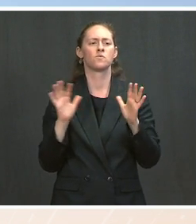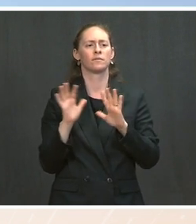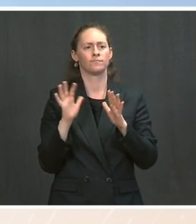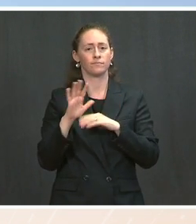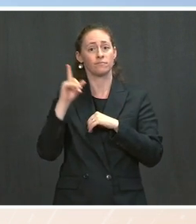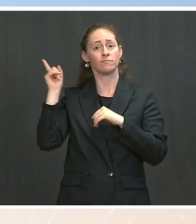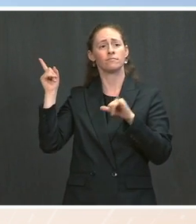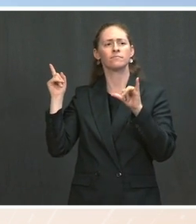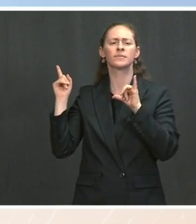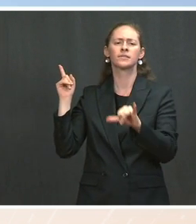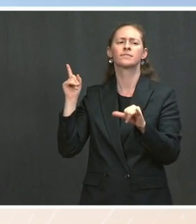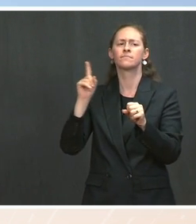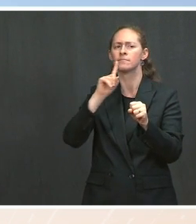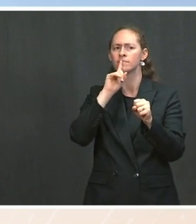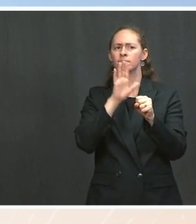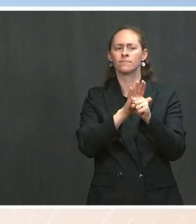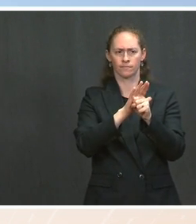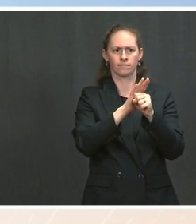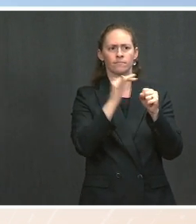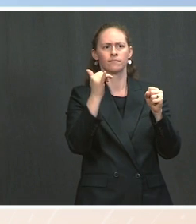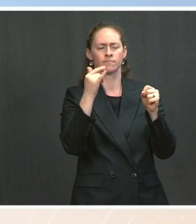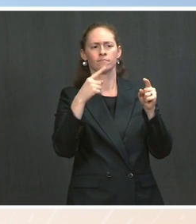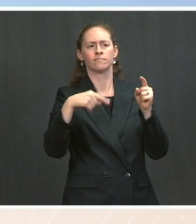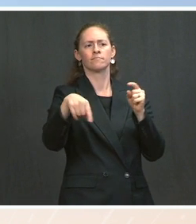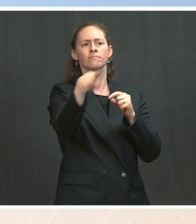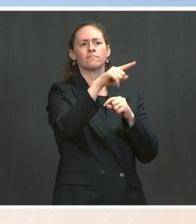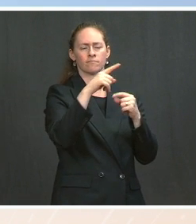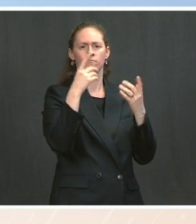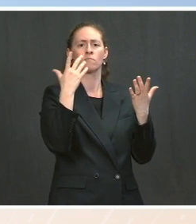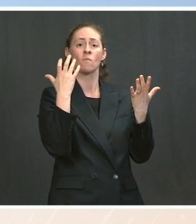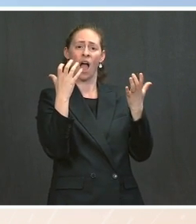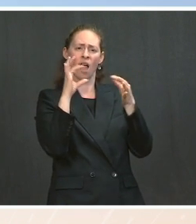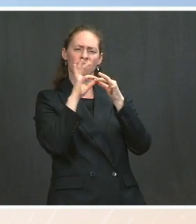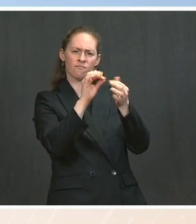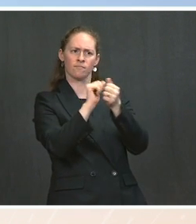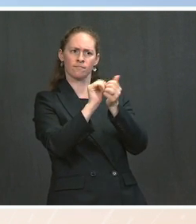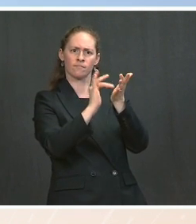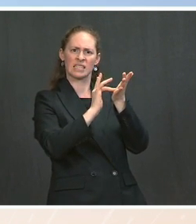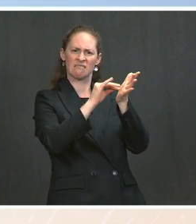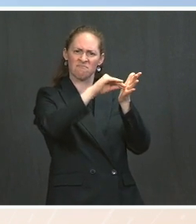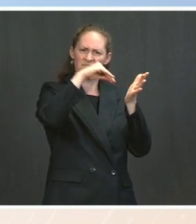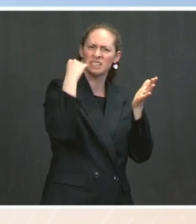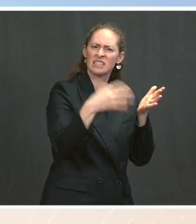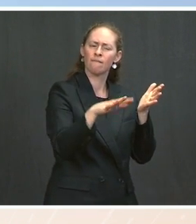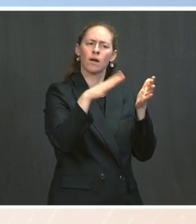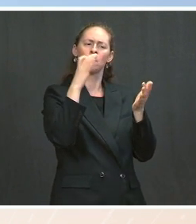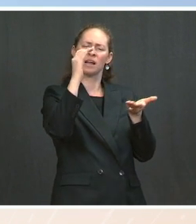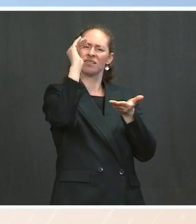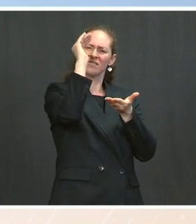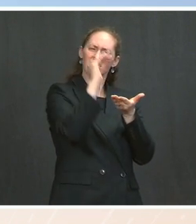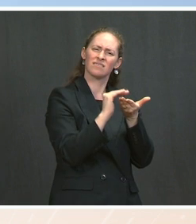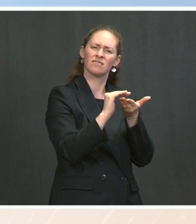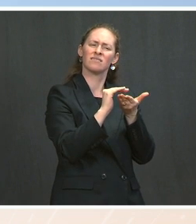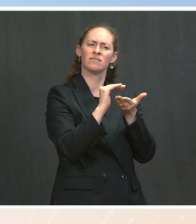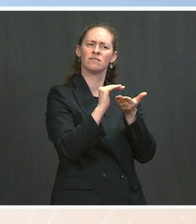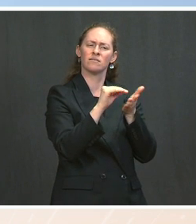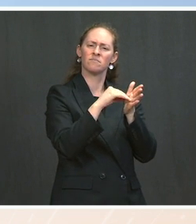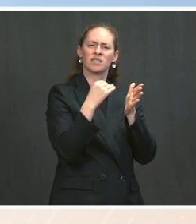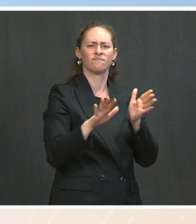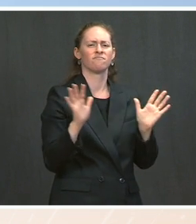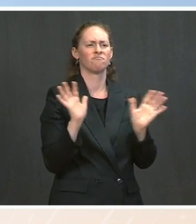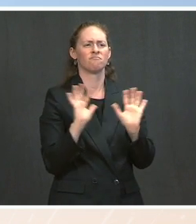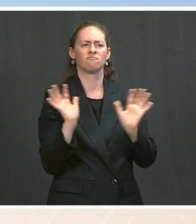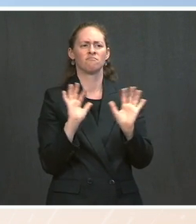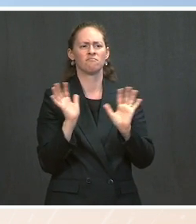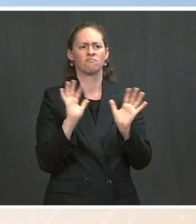prescription drugs in his joint session address. He remains committed to continuing to make healthcare more